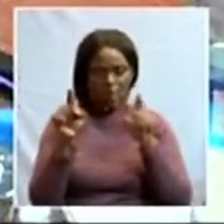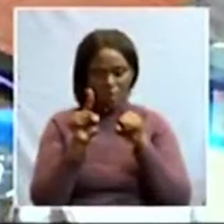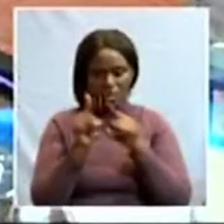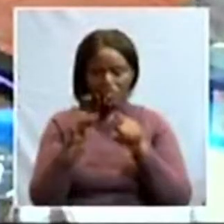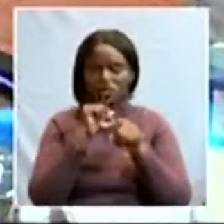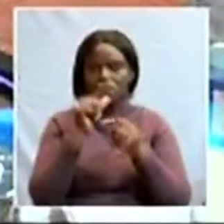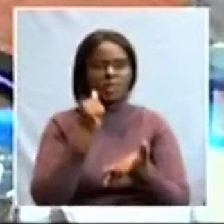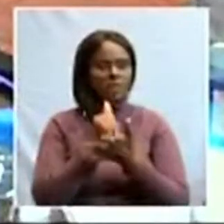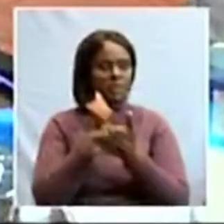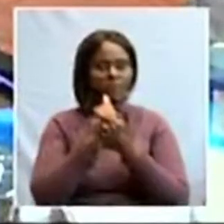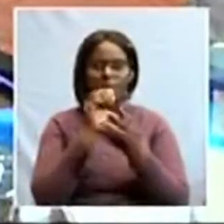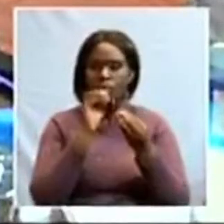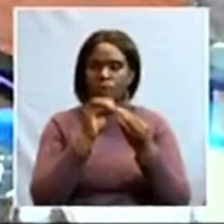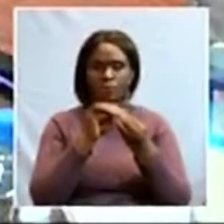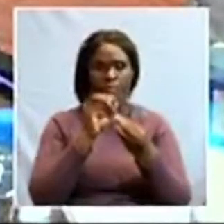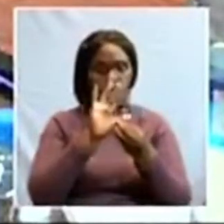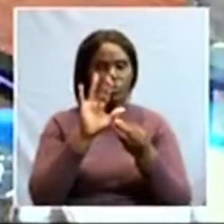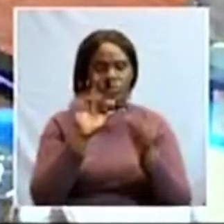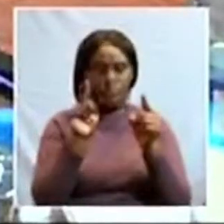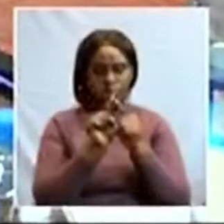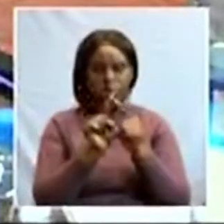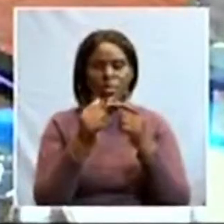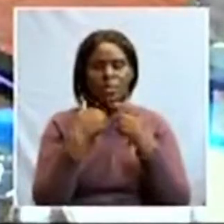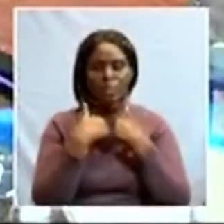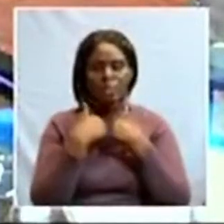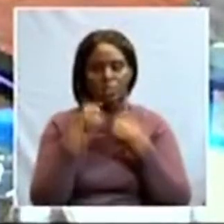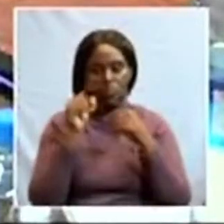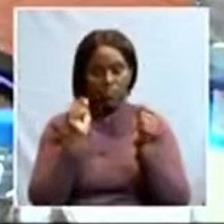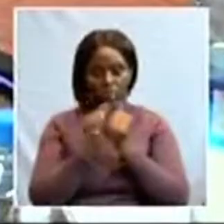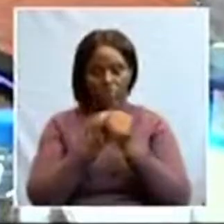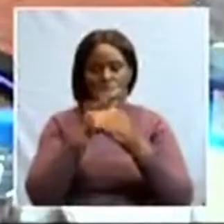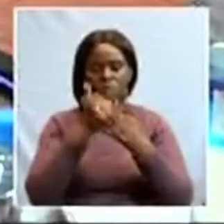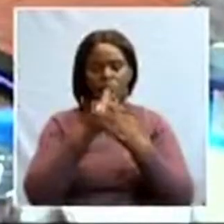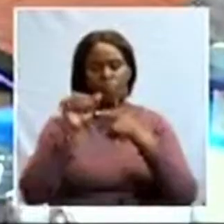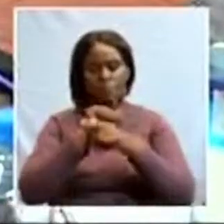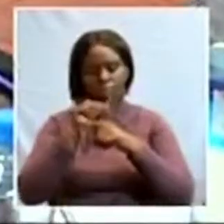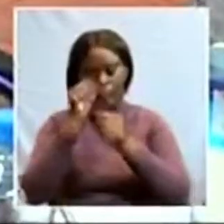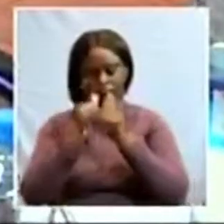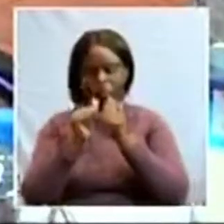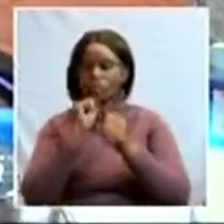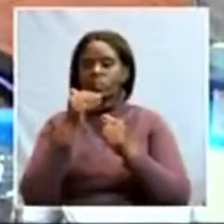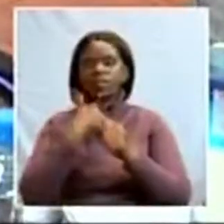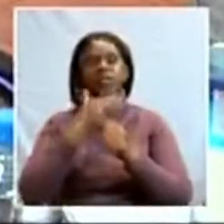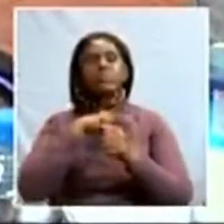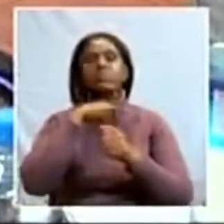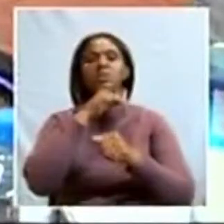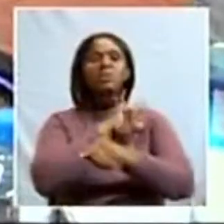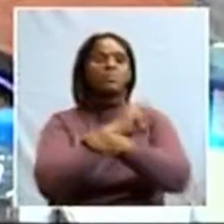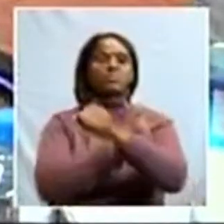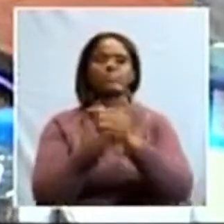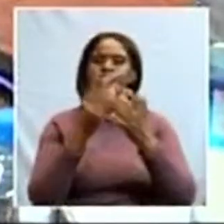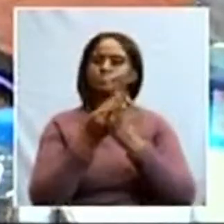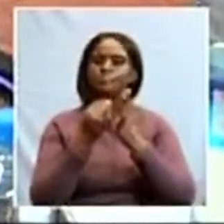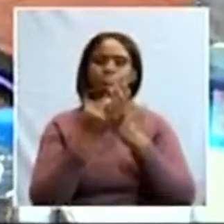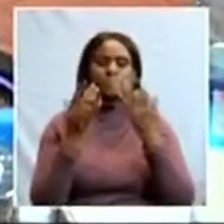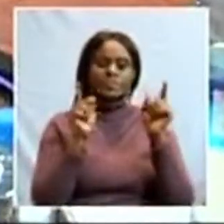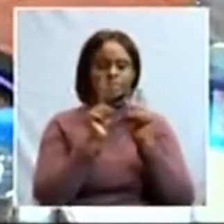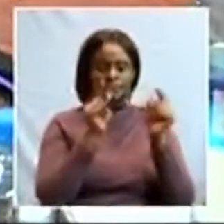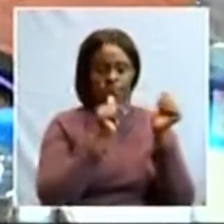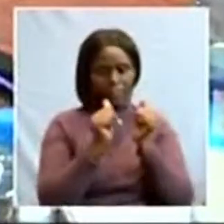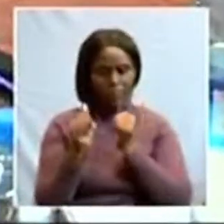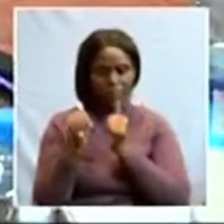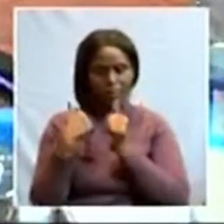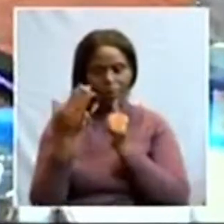not facilitate the undertaking of all training due to inadequate resources. Action